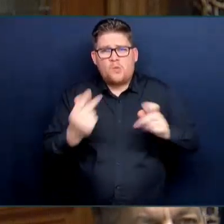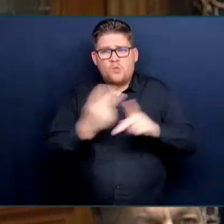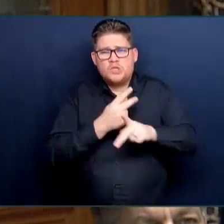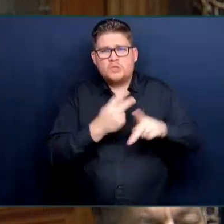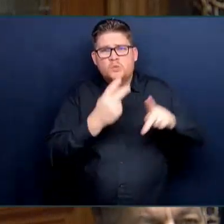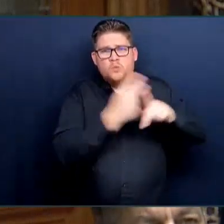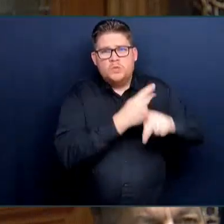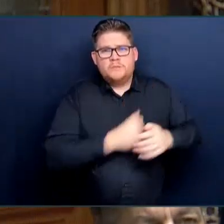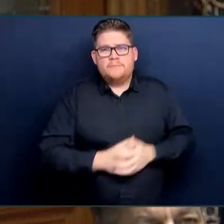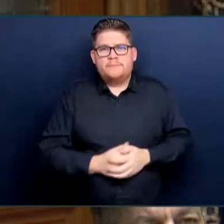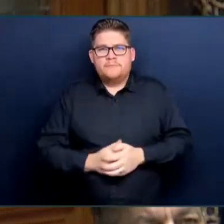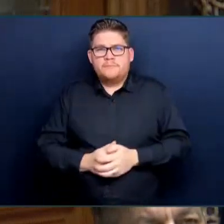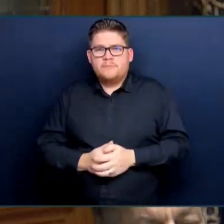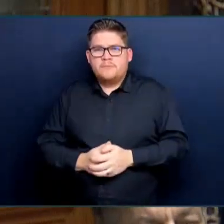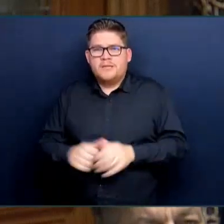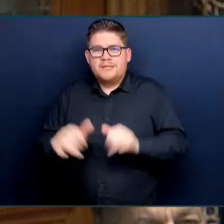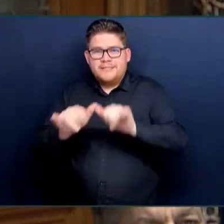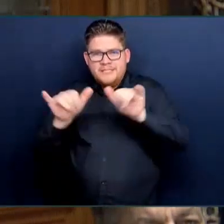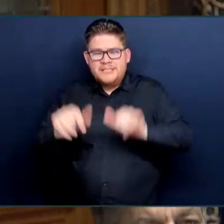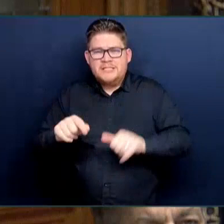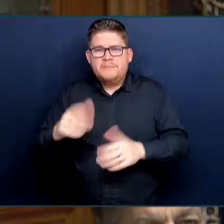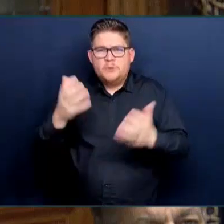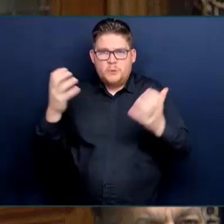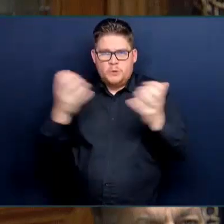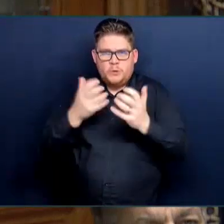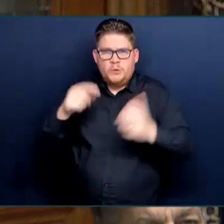point of mistrust.